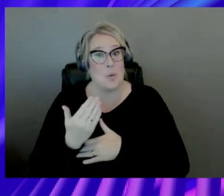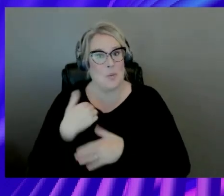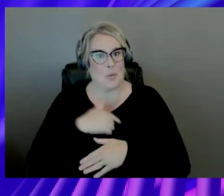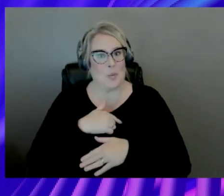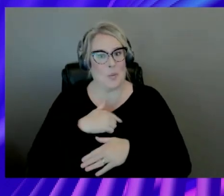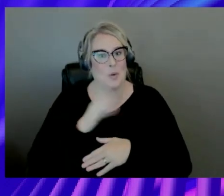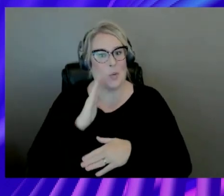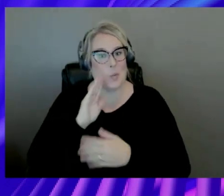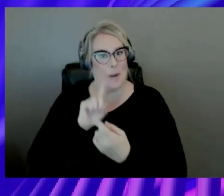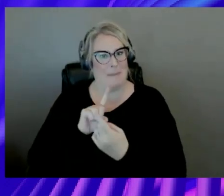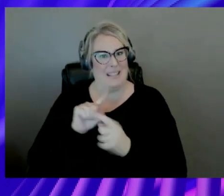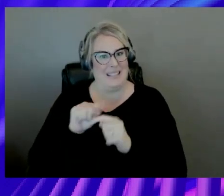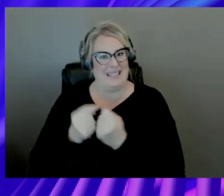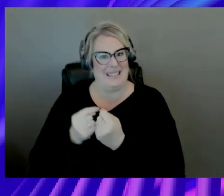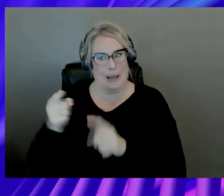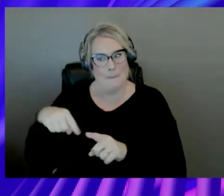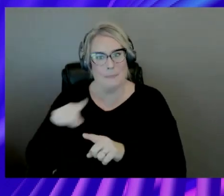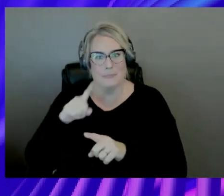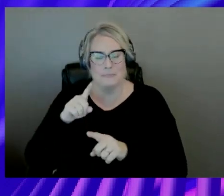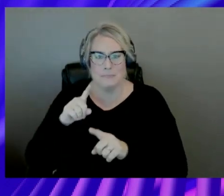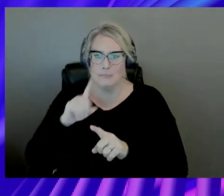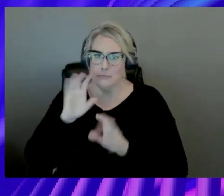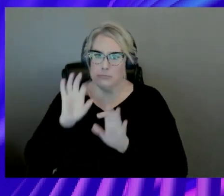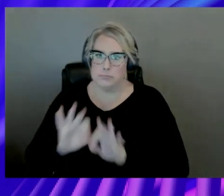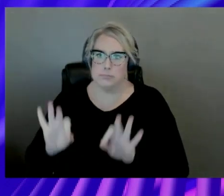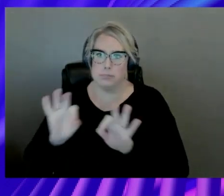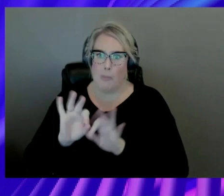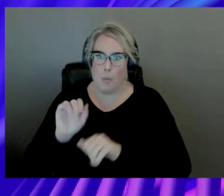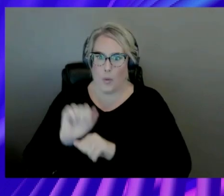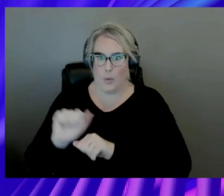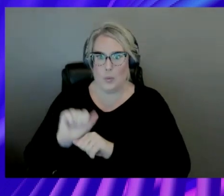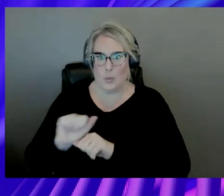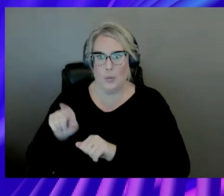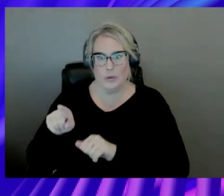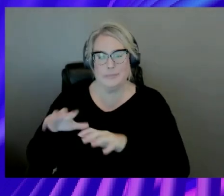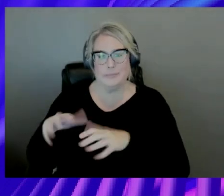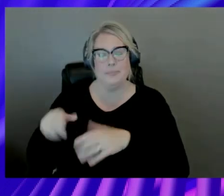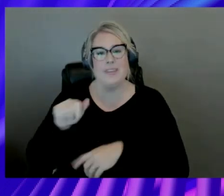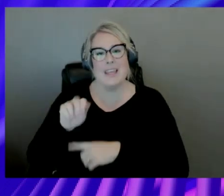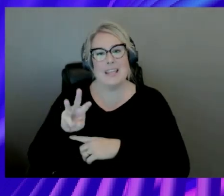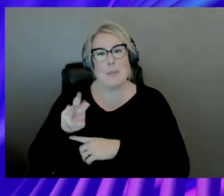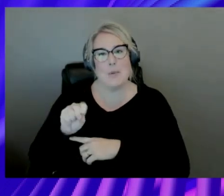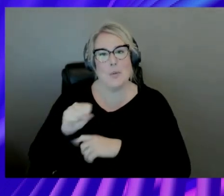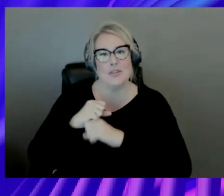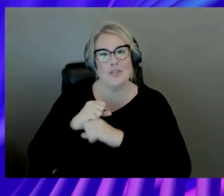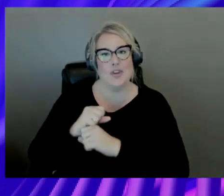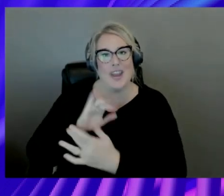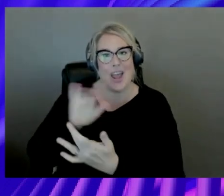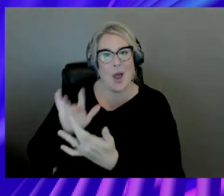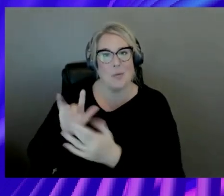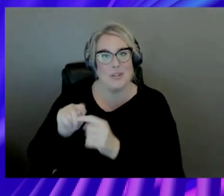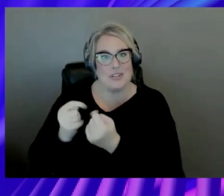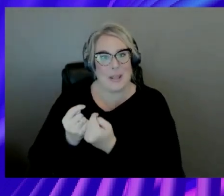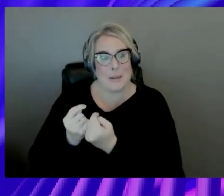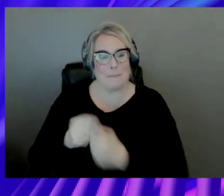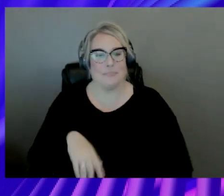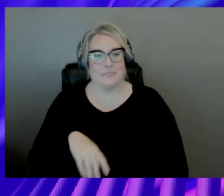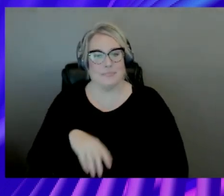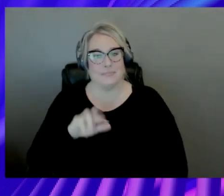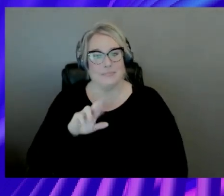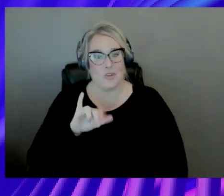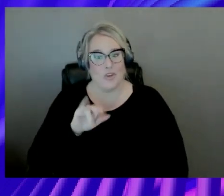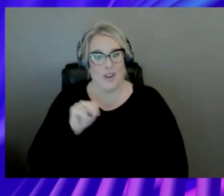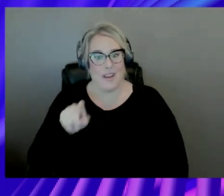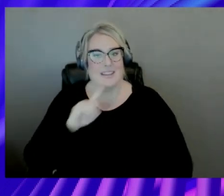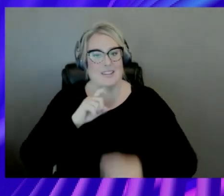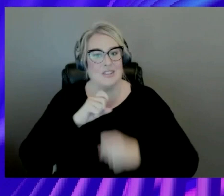does some really important work for AWS customers, the AWS Security Outreach team. So Ryan Nolet, a security engineer on the